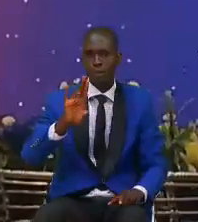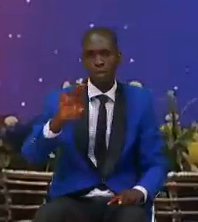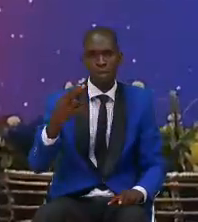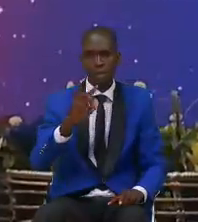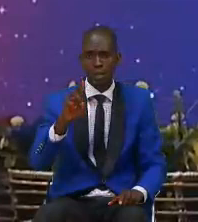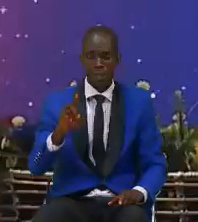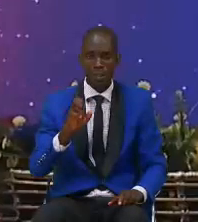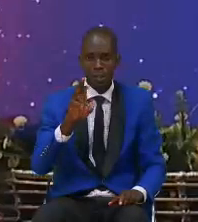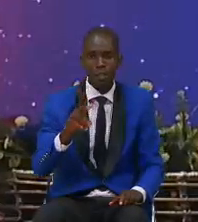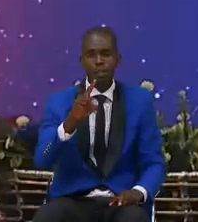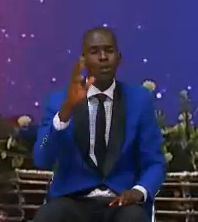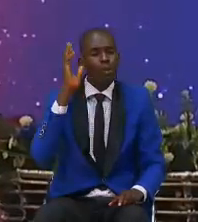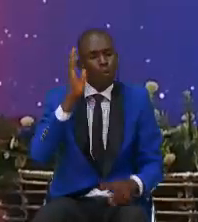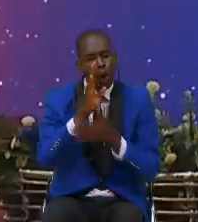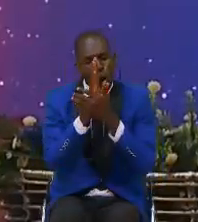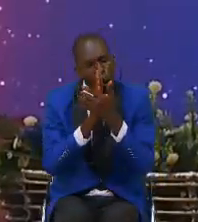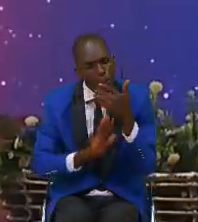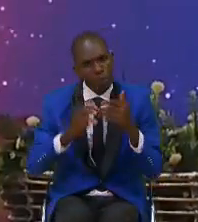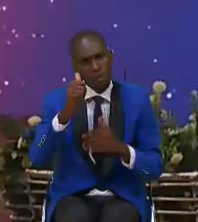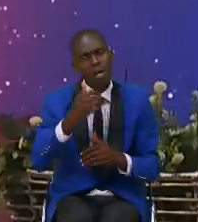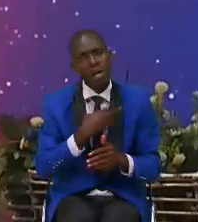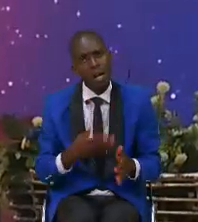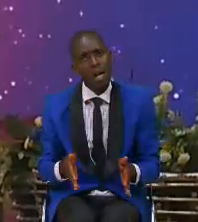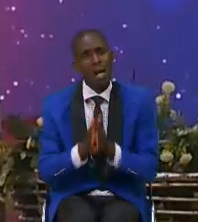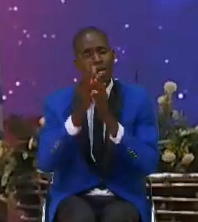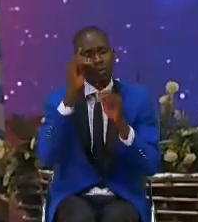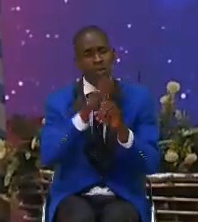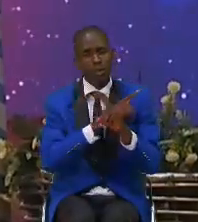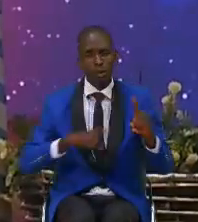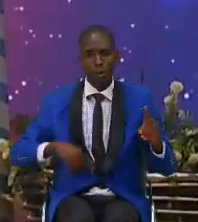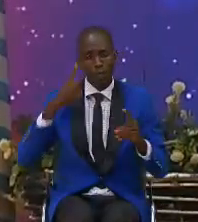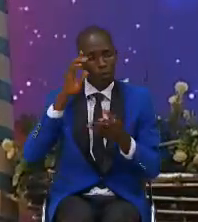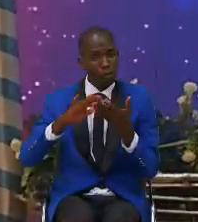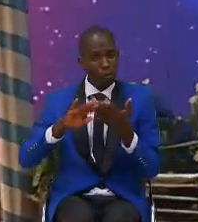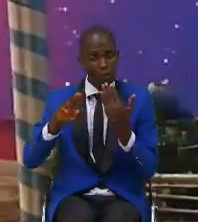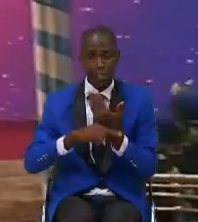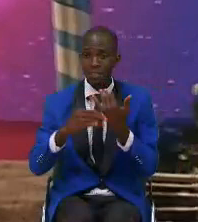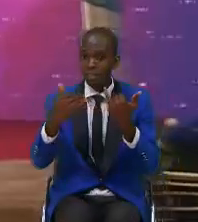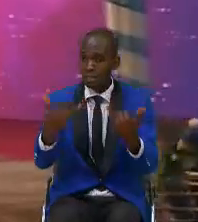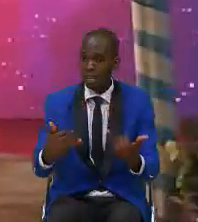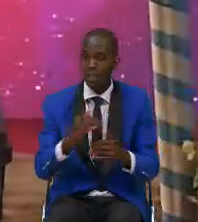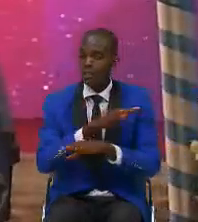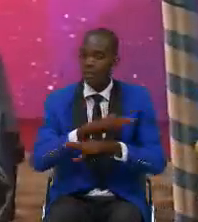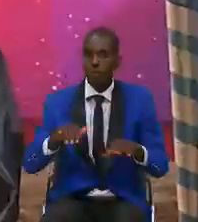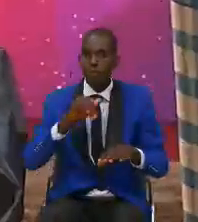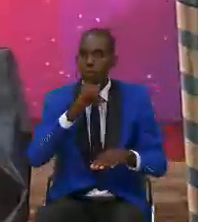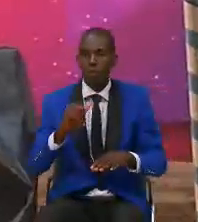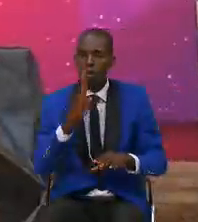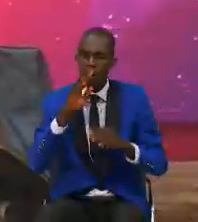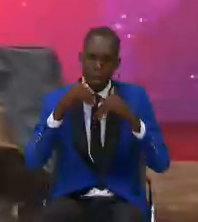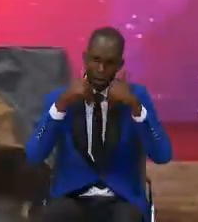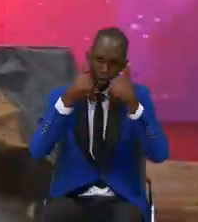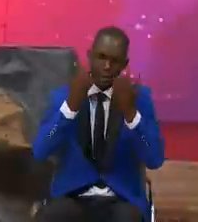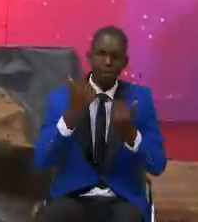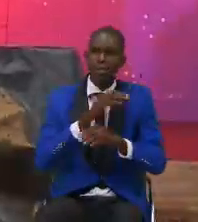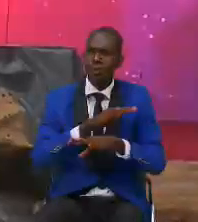call upon the name of the Lord. And my life will change. Everything will turn around. Heads bowed and eyes closed. Anywhere you